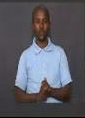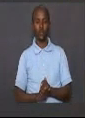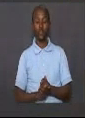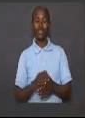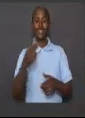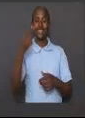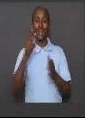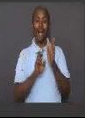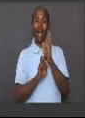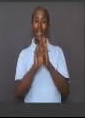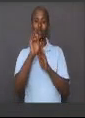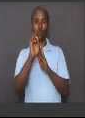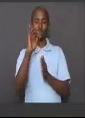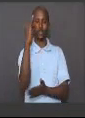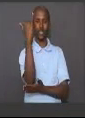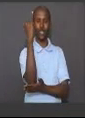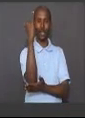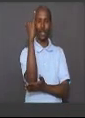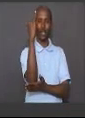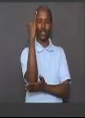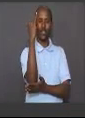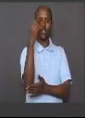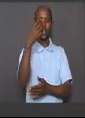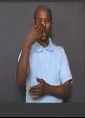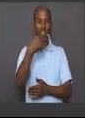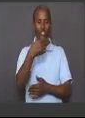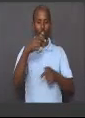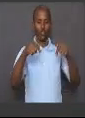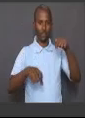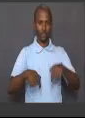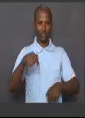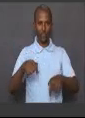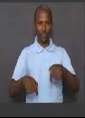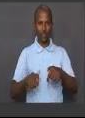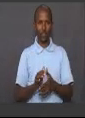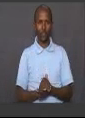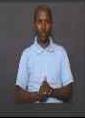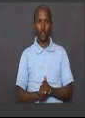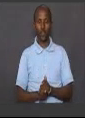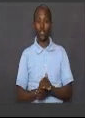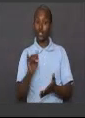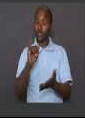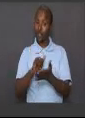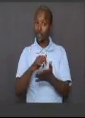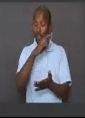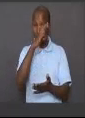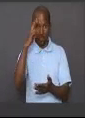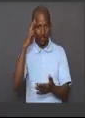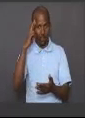Let the height of the tree be h feet. In that